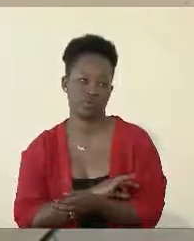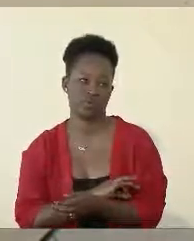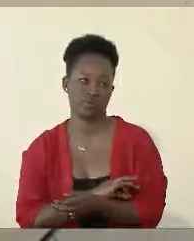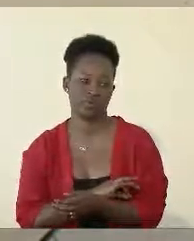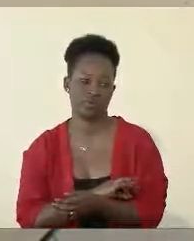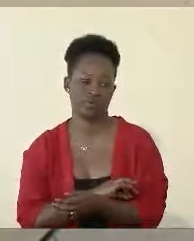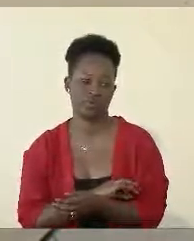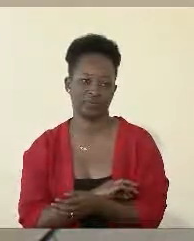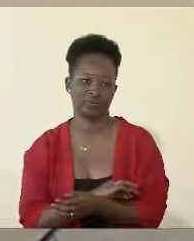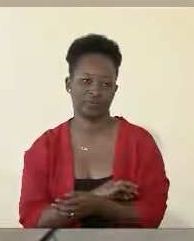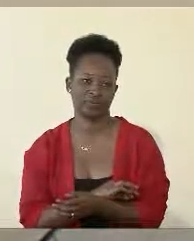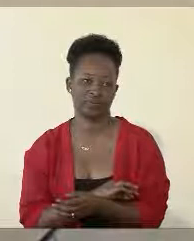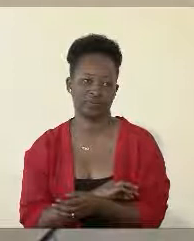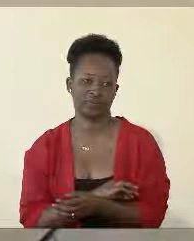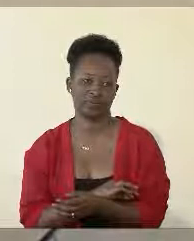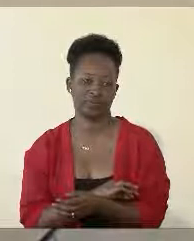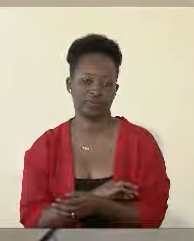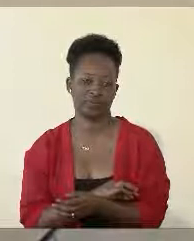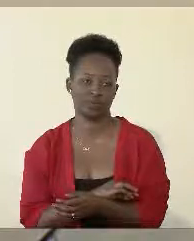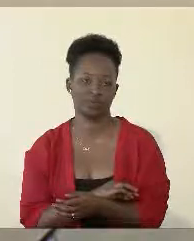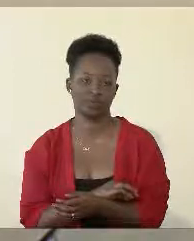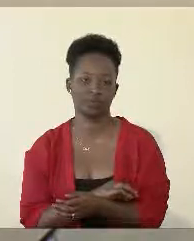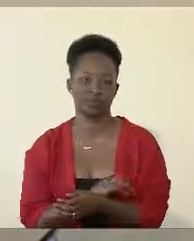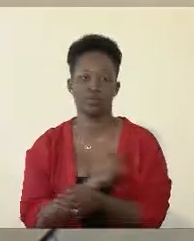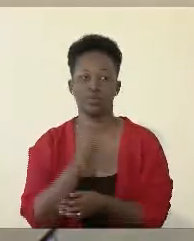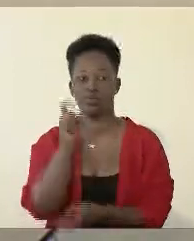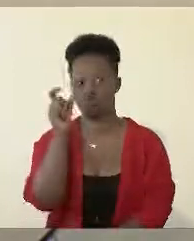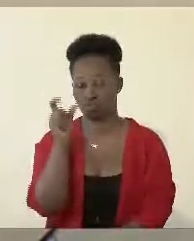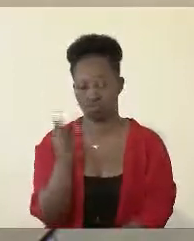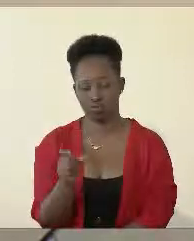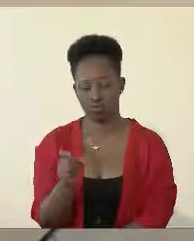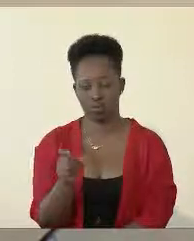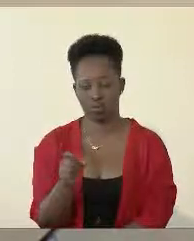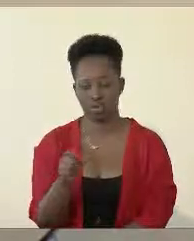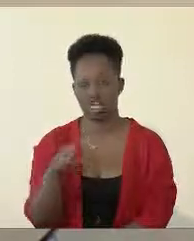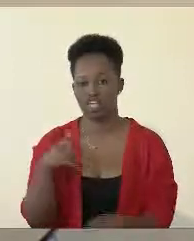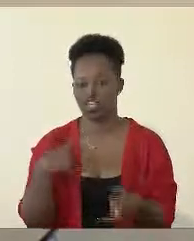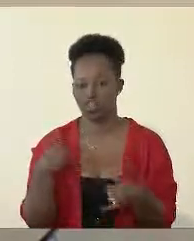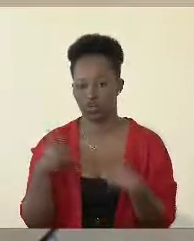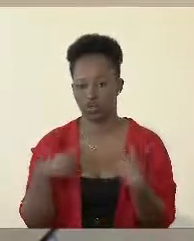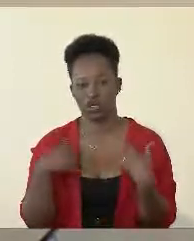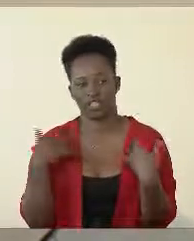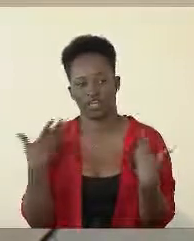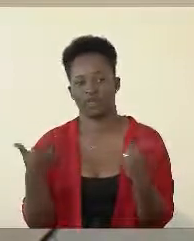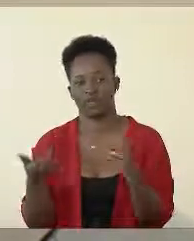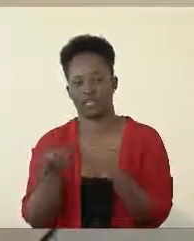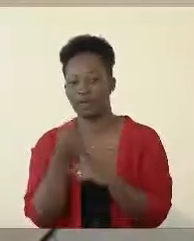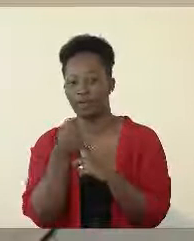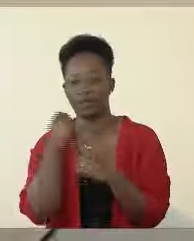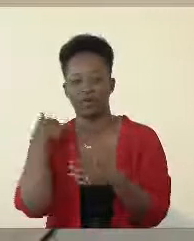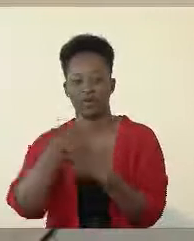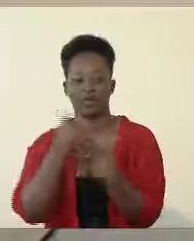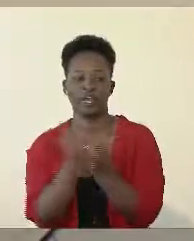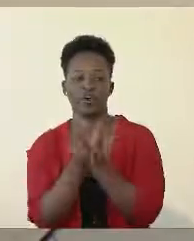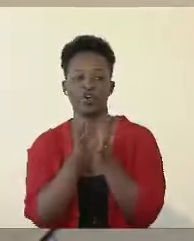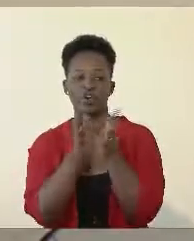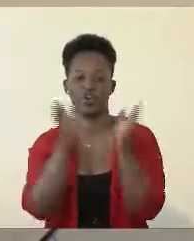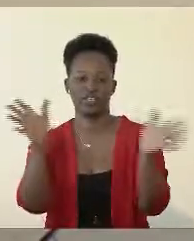Economies of scale, these are benefits that a firm enjoys due to expansion. That